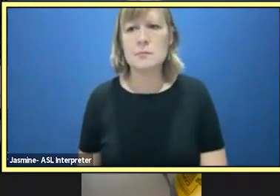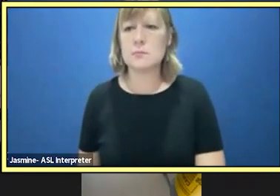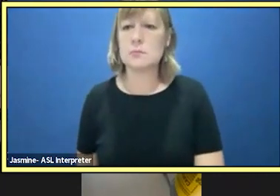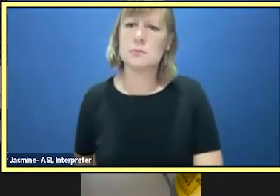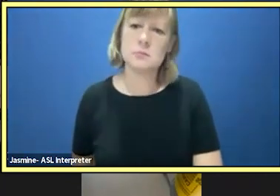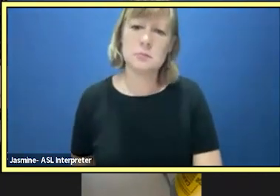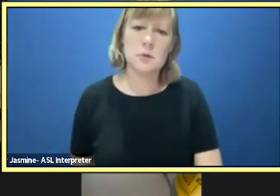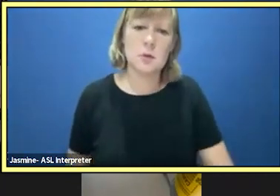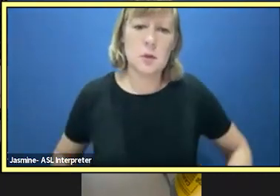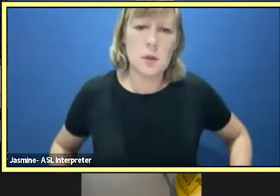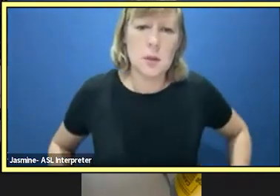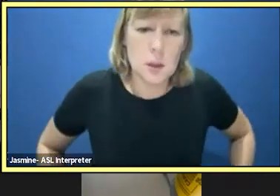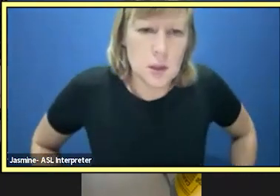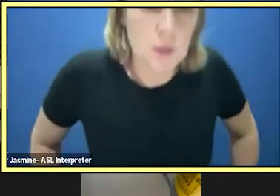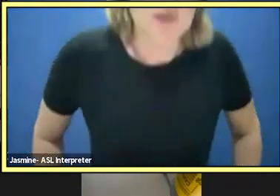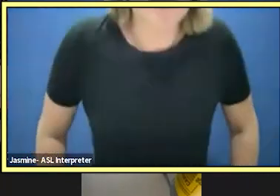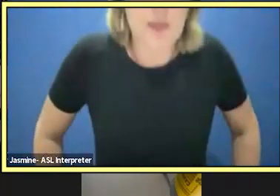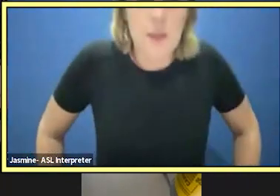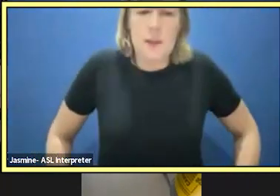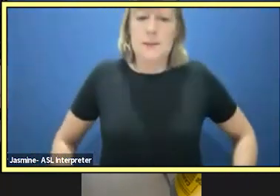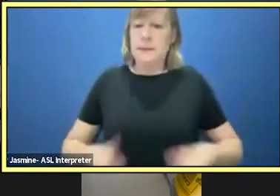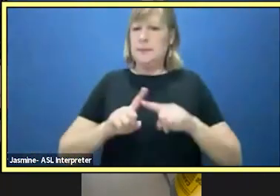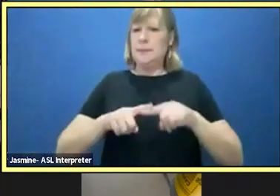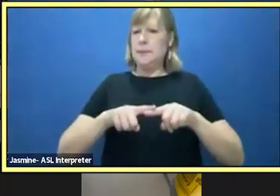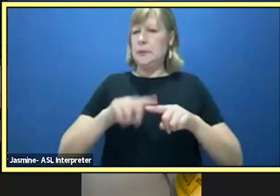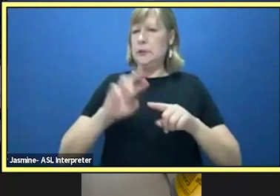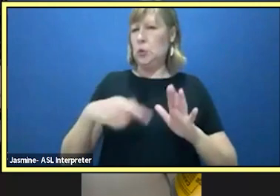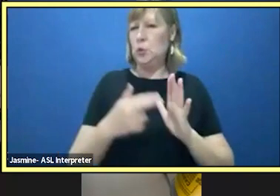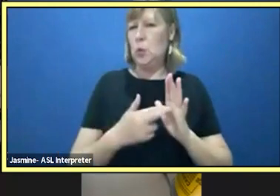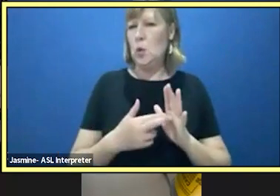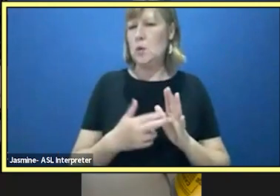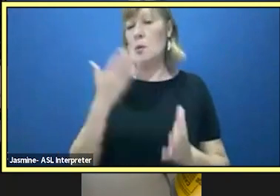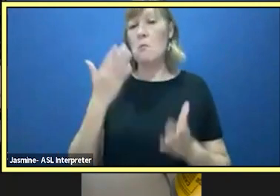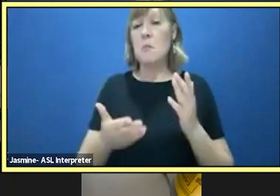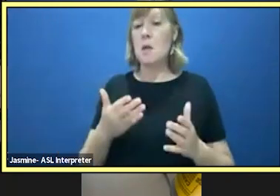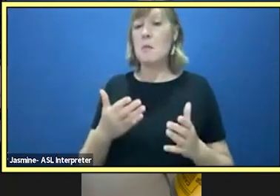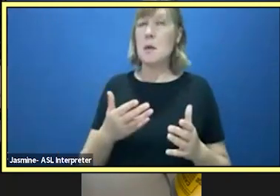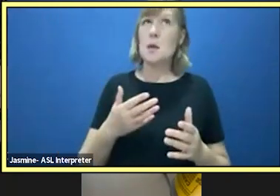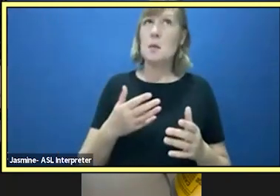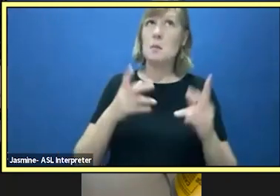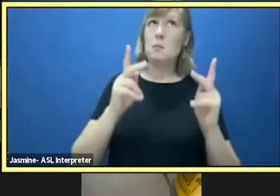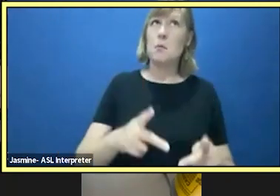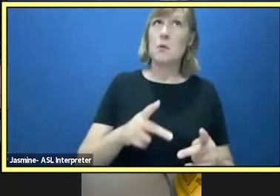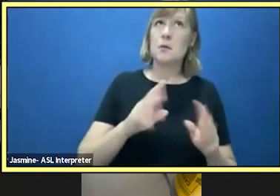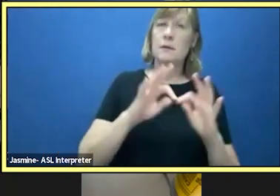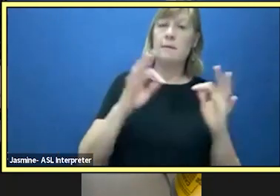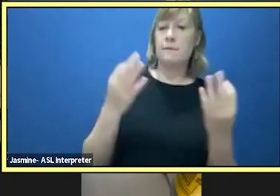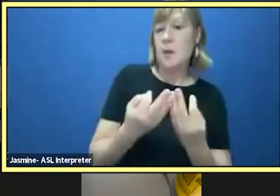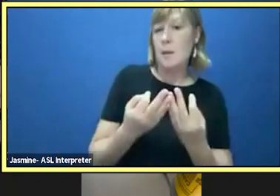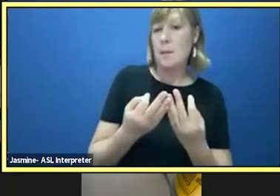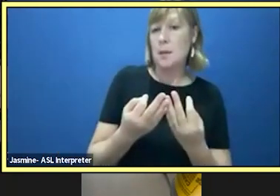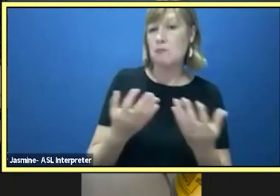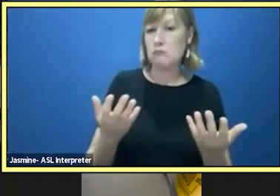on the role. So if it were a family member, for example, participating in those person-centered planning meetings,